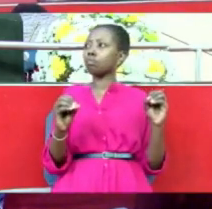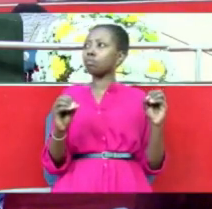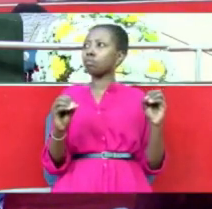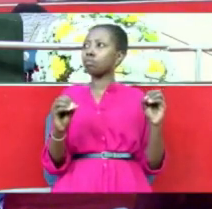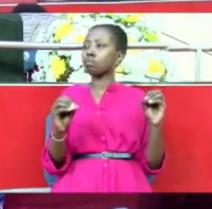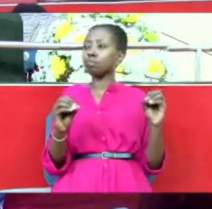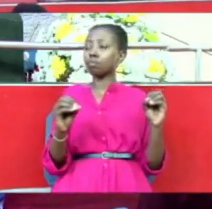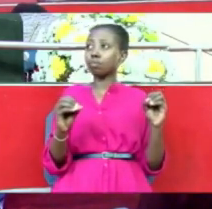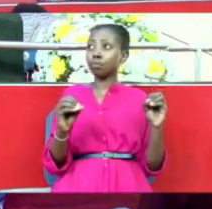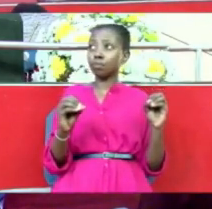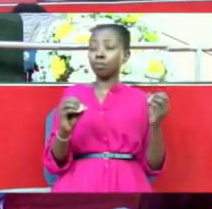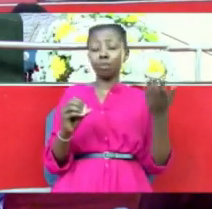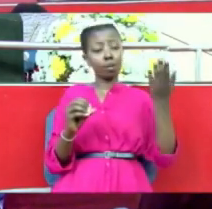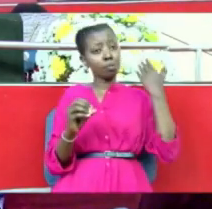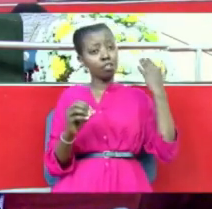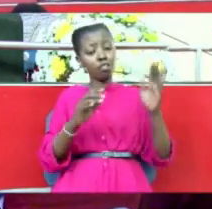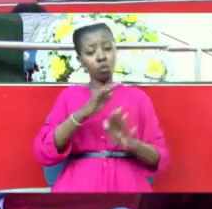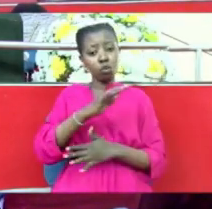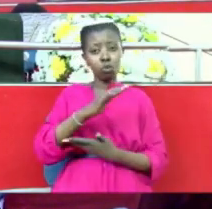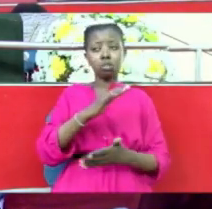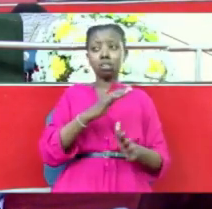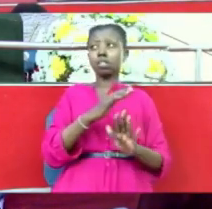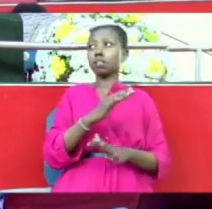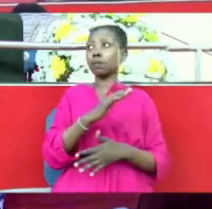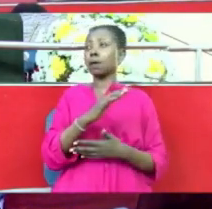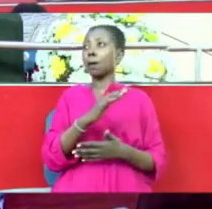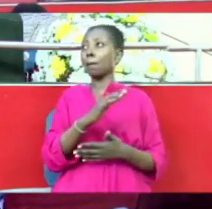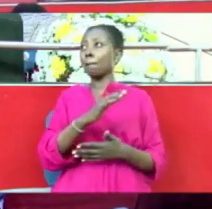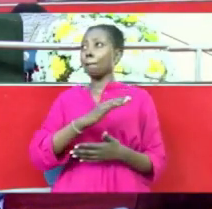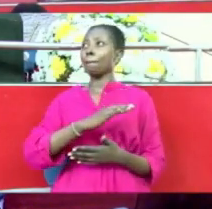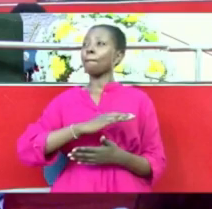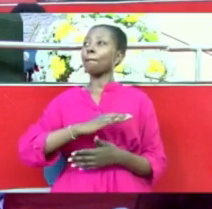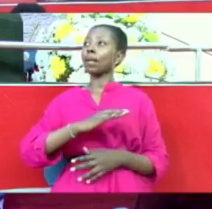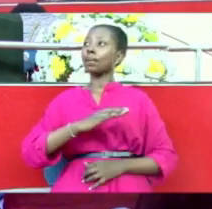We used to sing a song. Tulikuwa tunaimba wimbo.